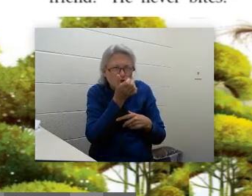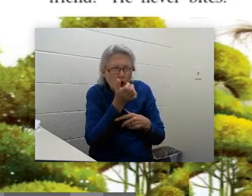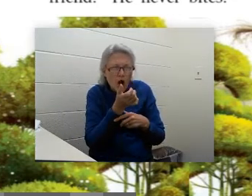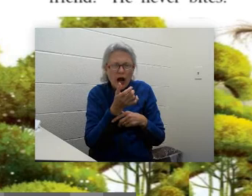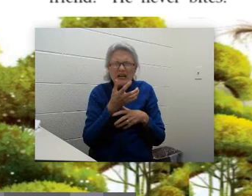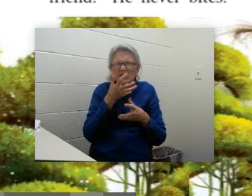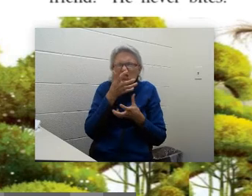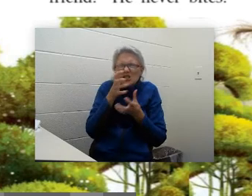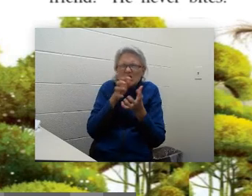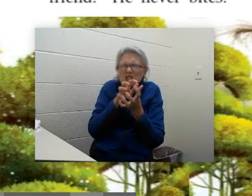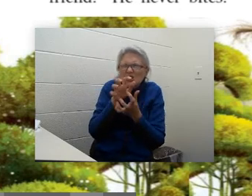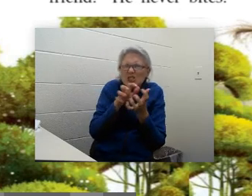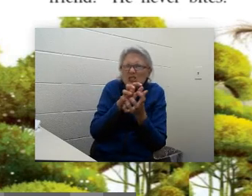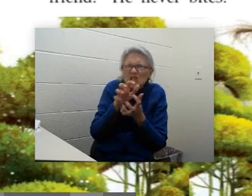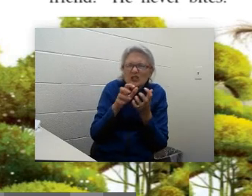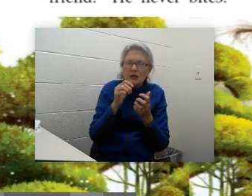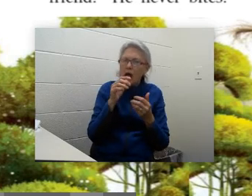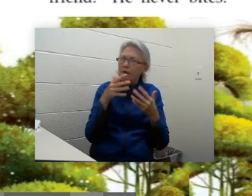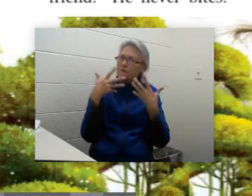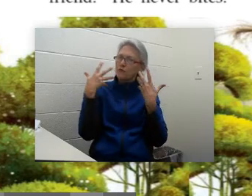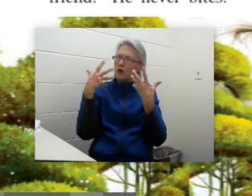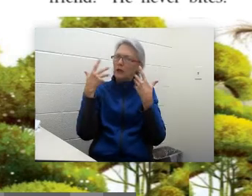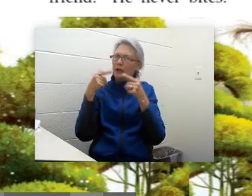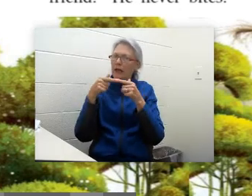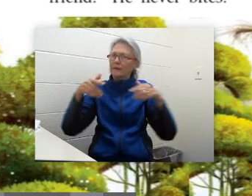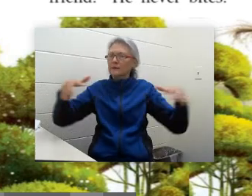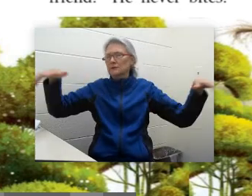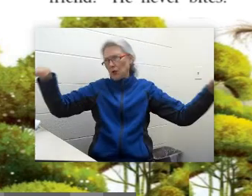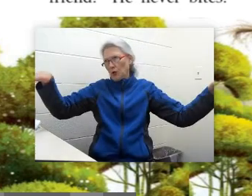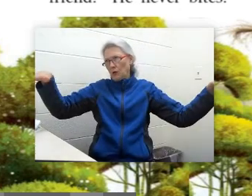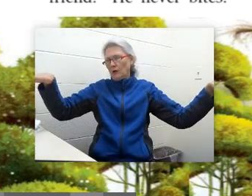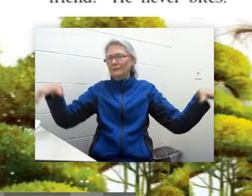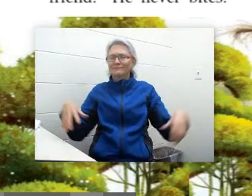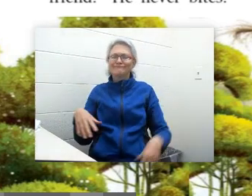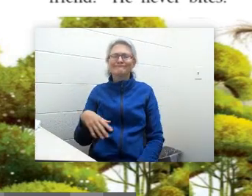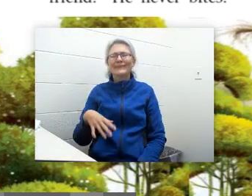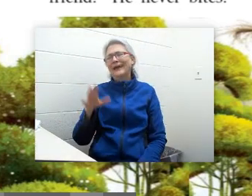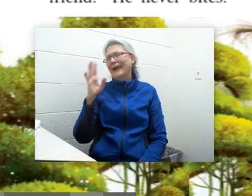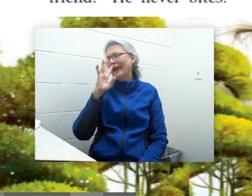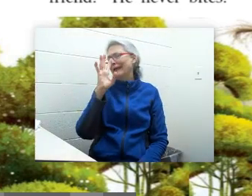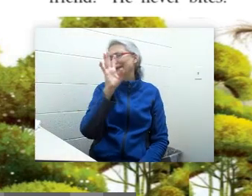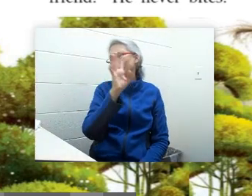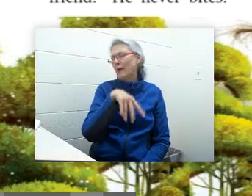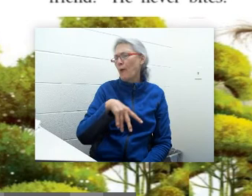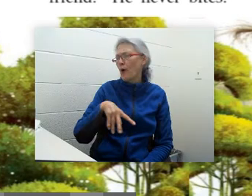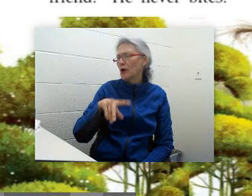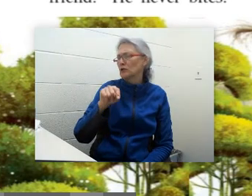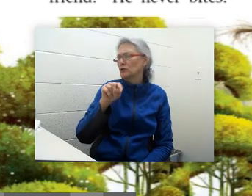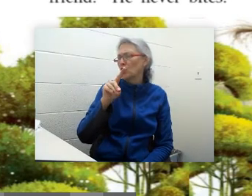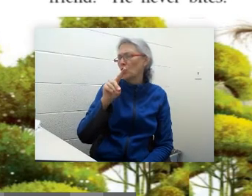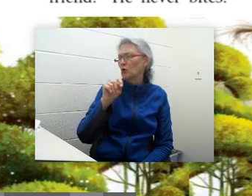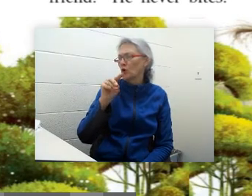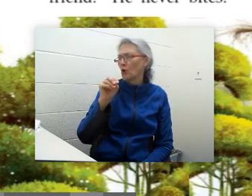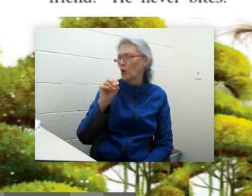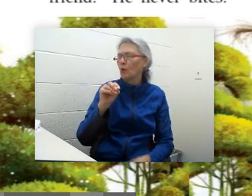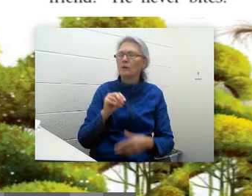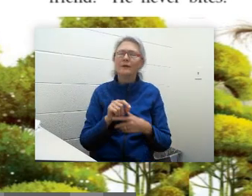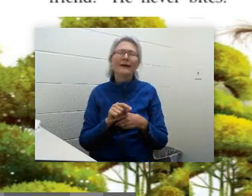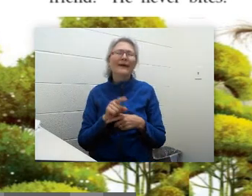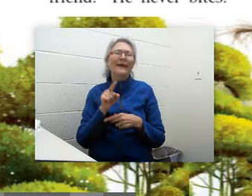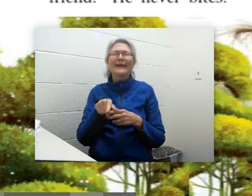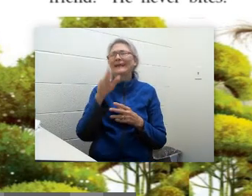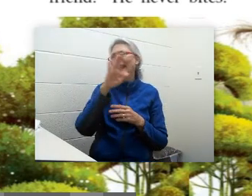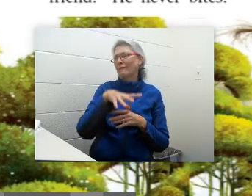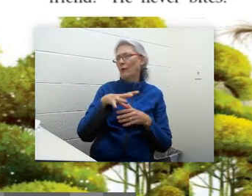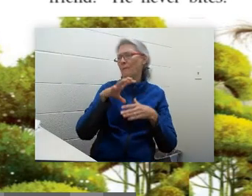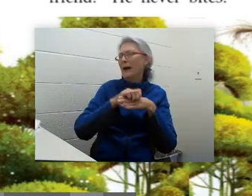often growled in an unfriendly way at the Scarecrow. Don't mind Toto, said Dorothy to her new friend. He